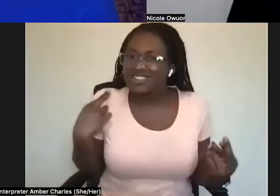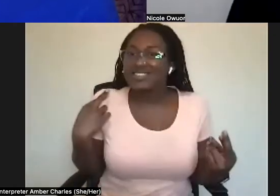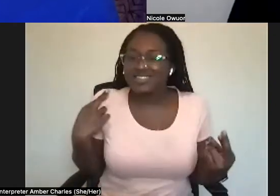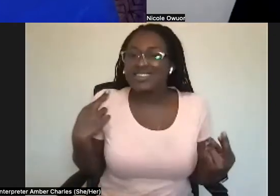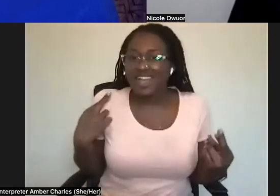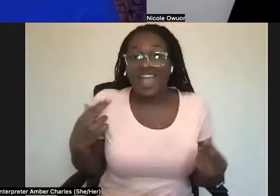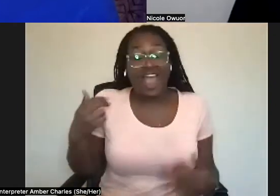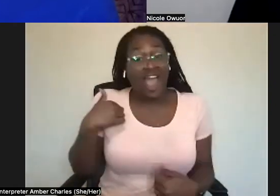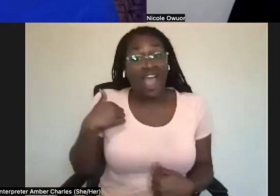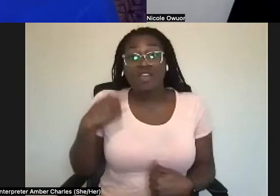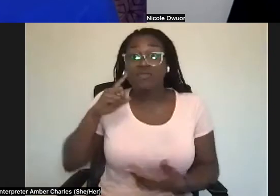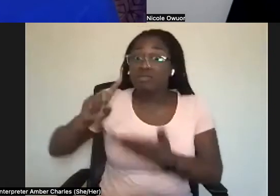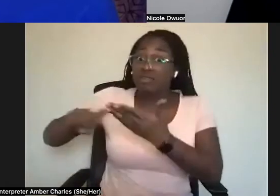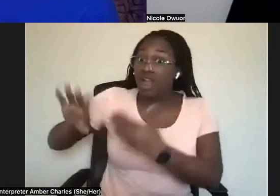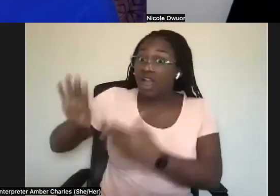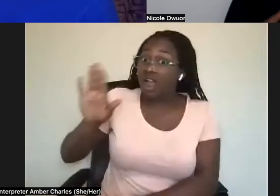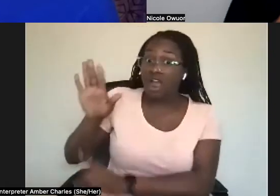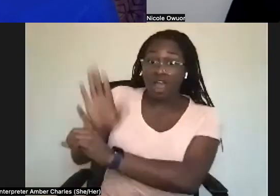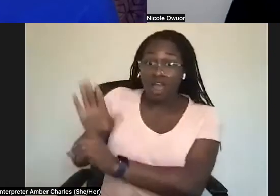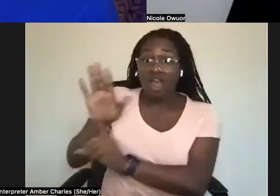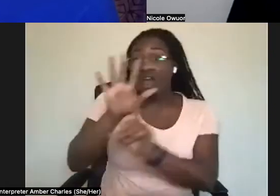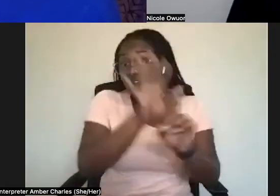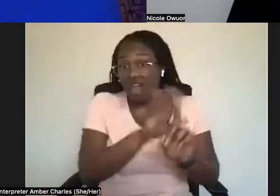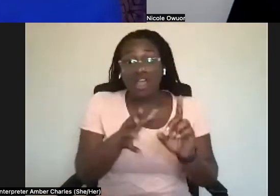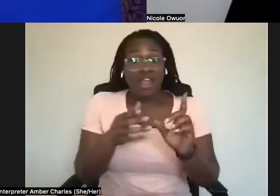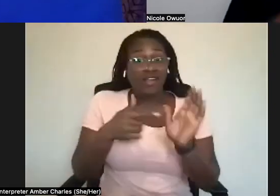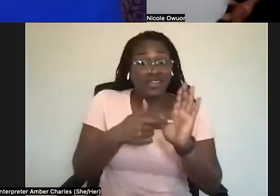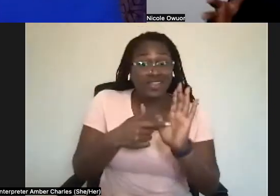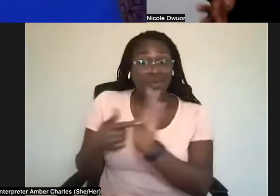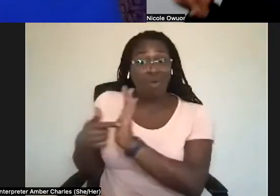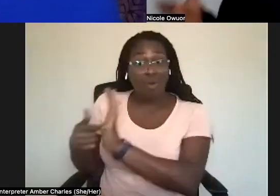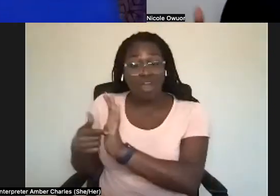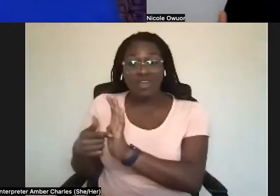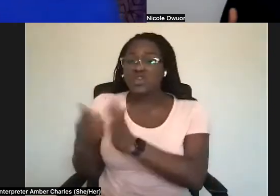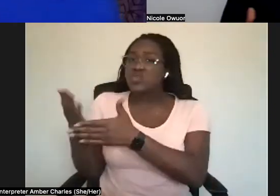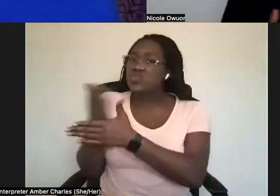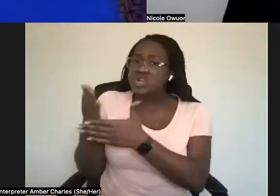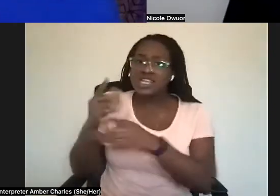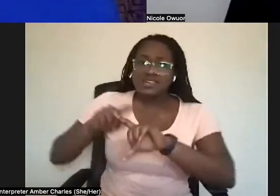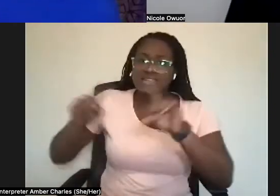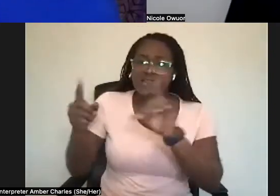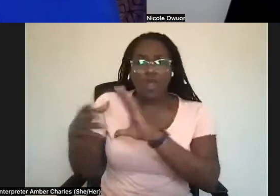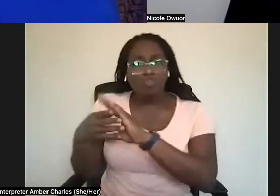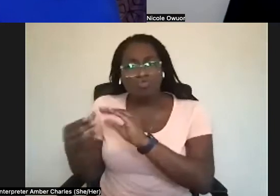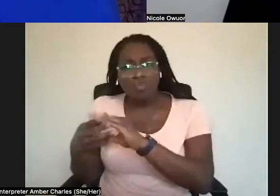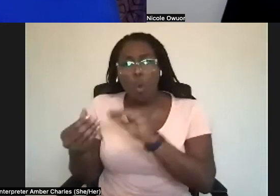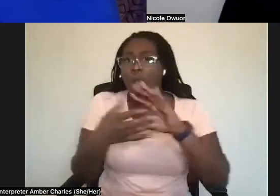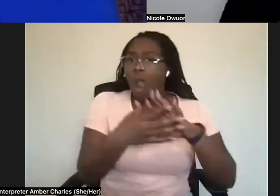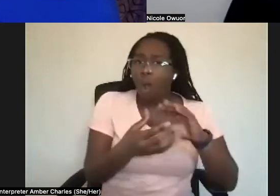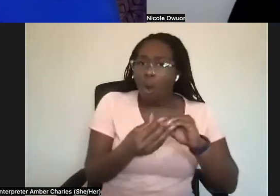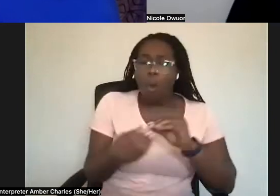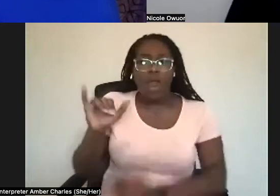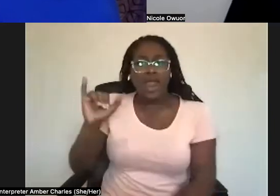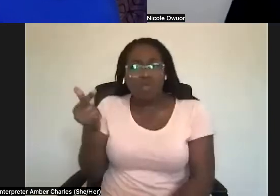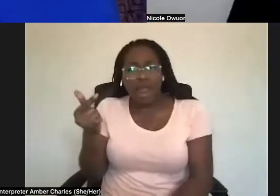at their examples. We share stories of different Instagram pages, different